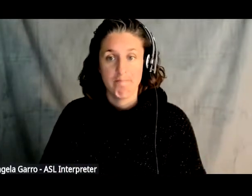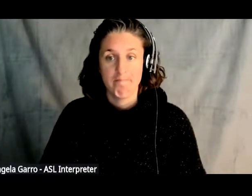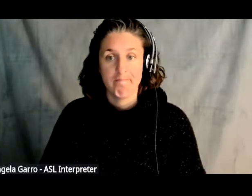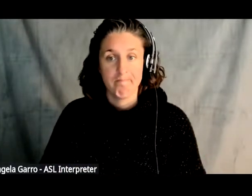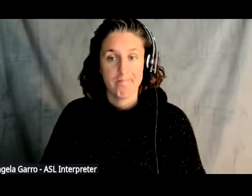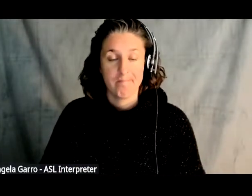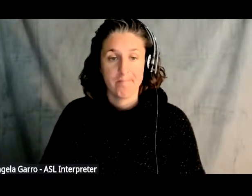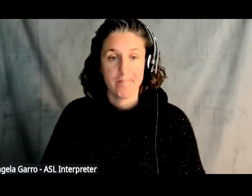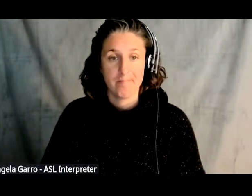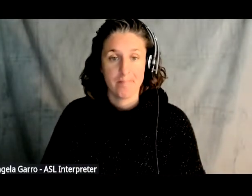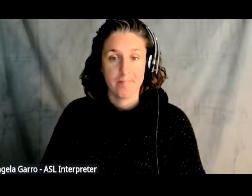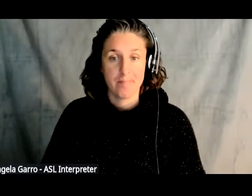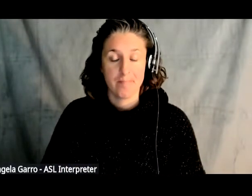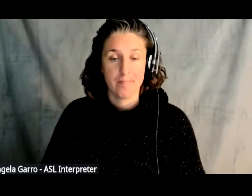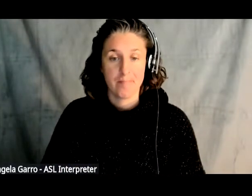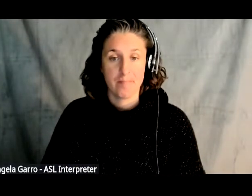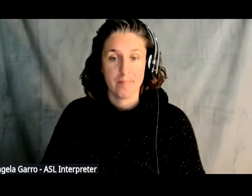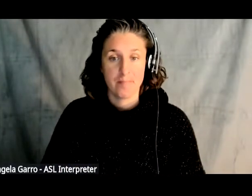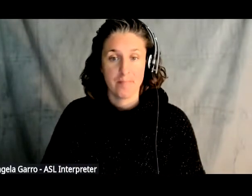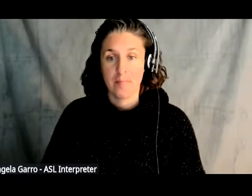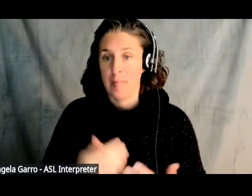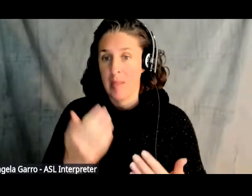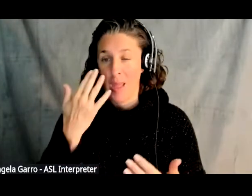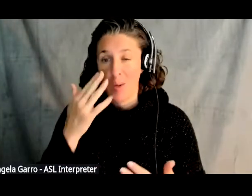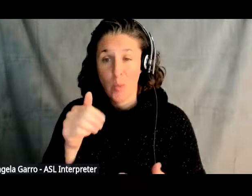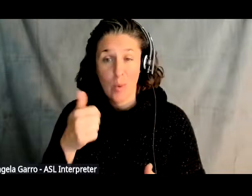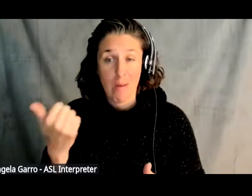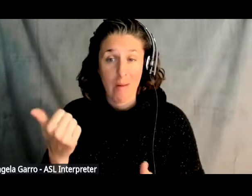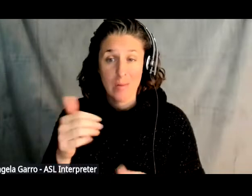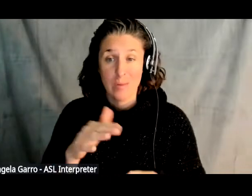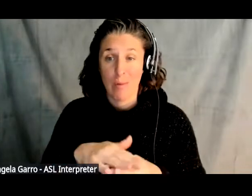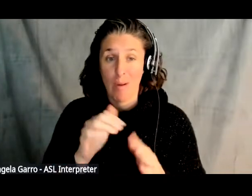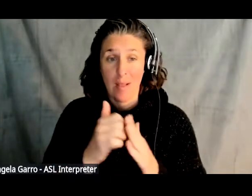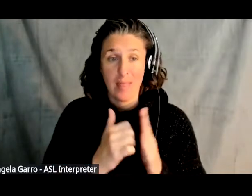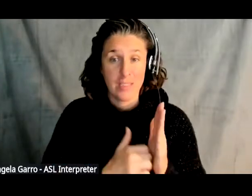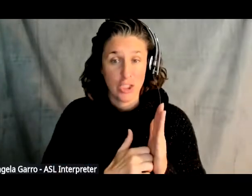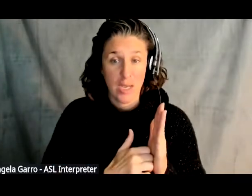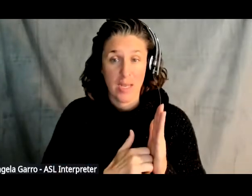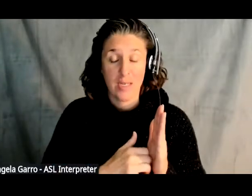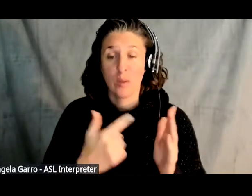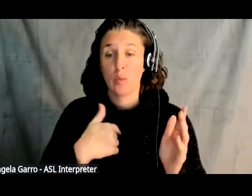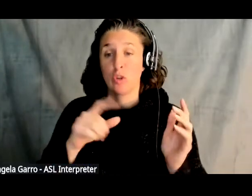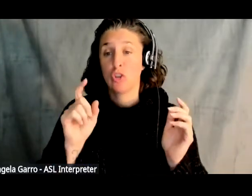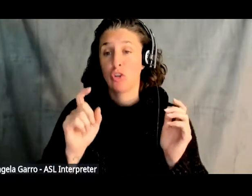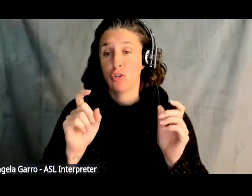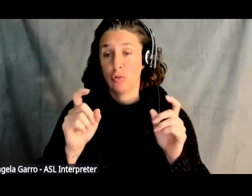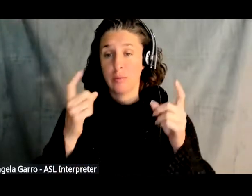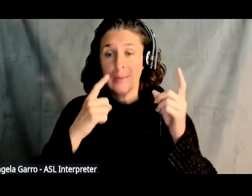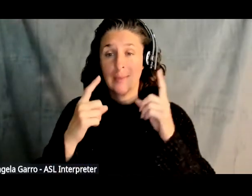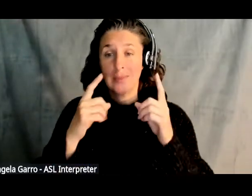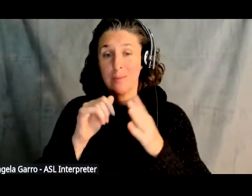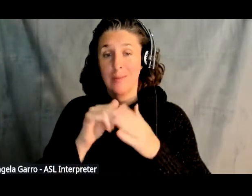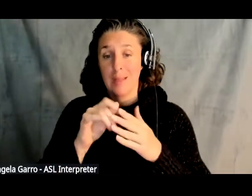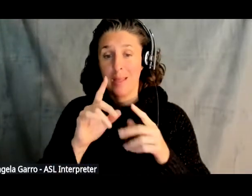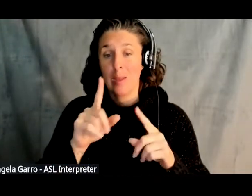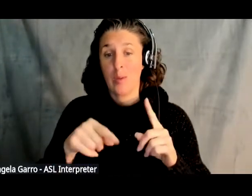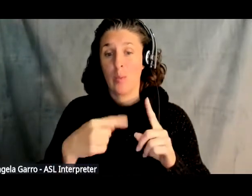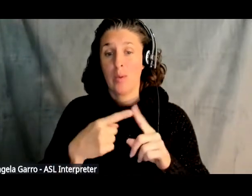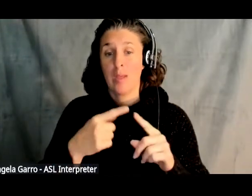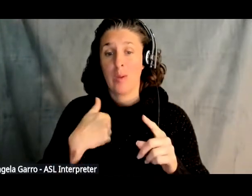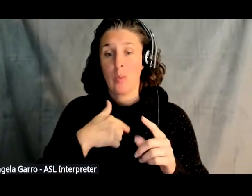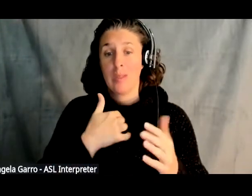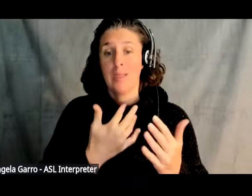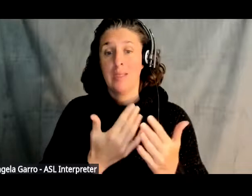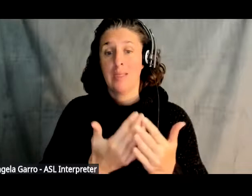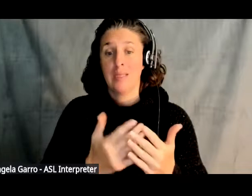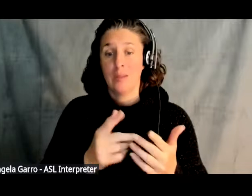Well, I don't know what all else is on that agenda. We should consider that, and when we get to the Maybe,